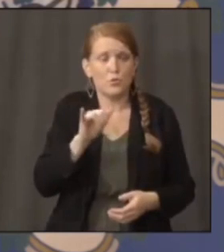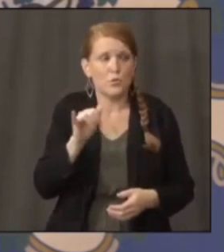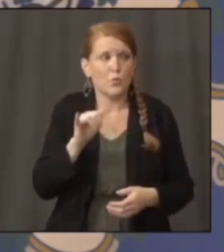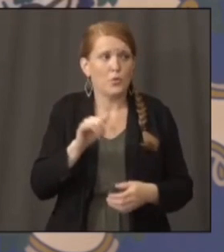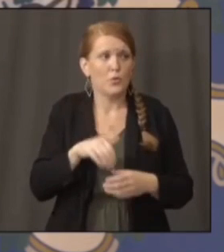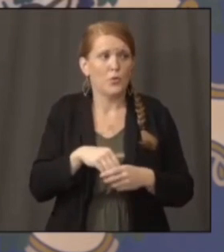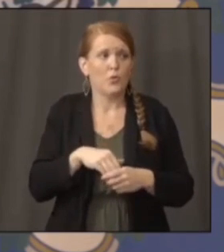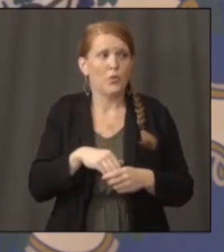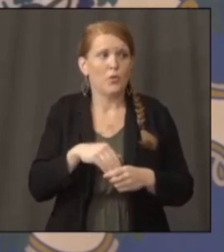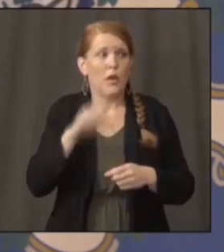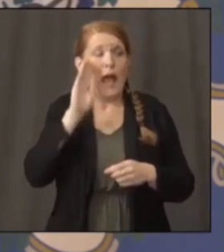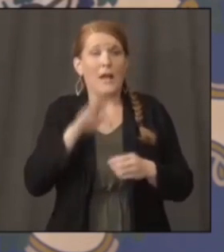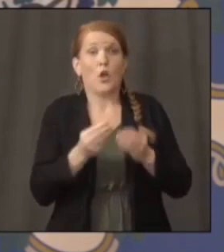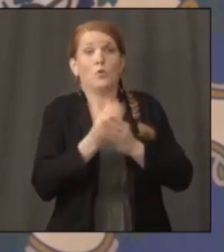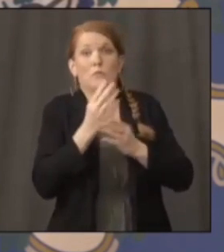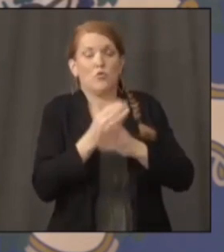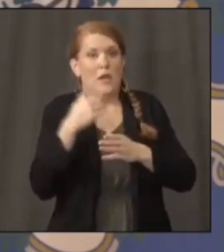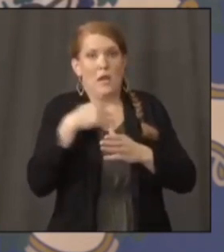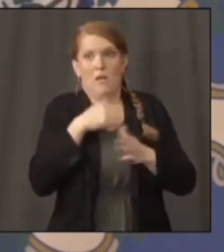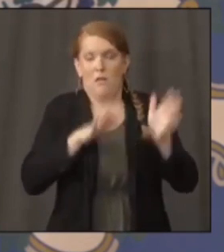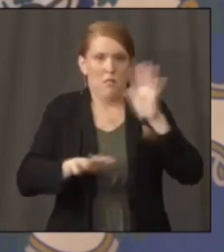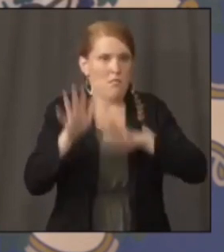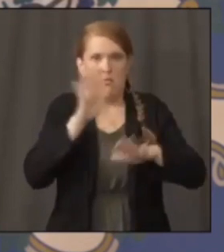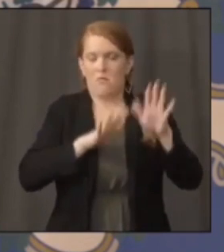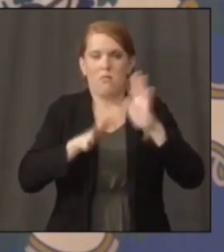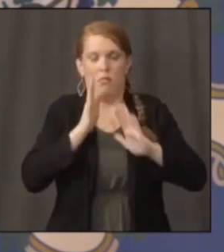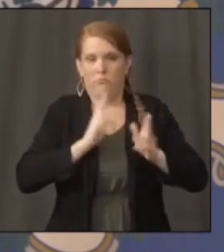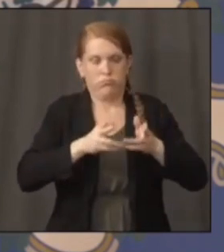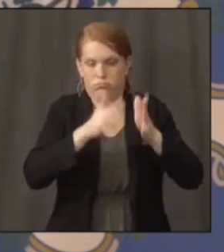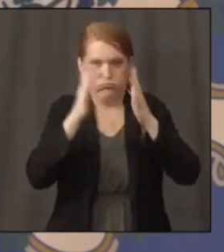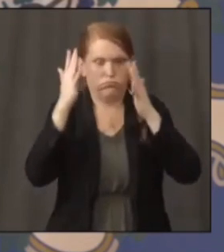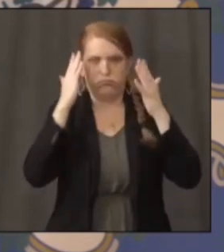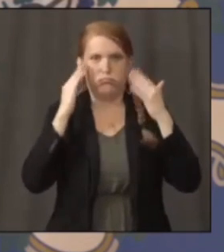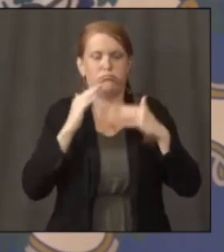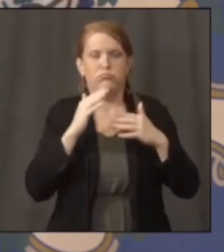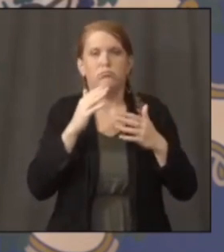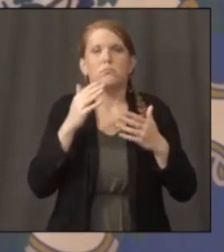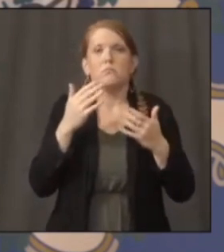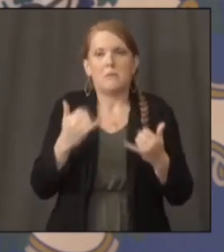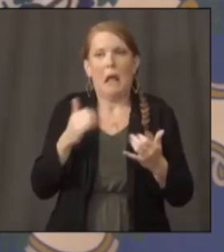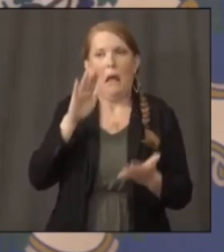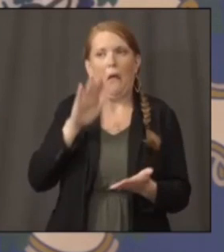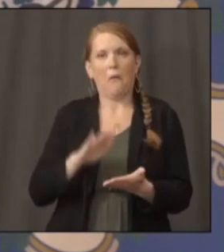in mid-spring. So I think we'll be able to do a good job of collaborating with the legislature on this.